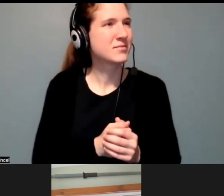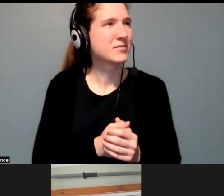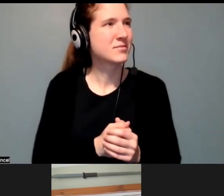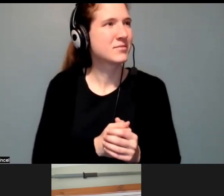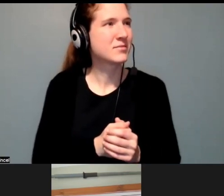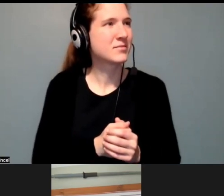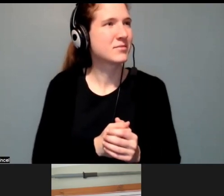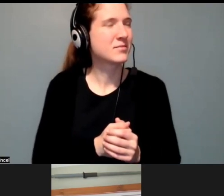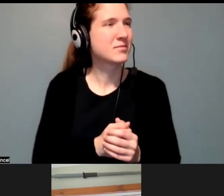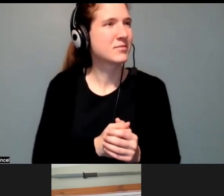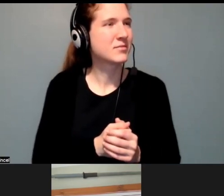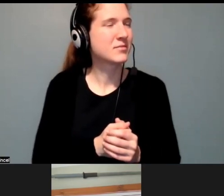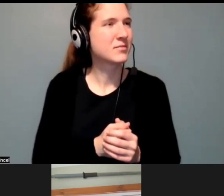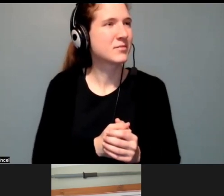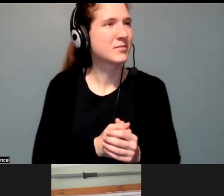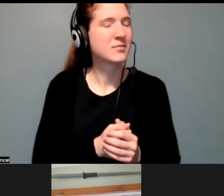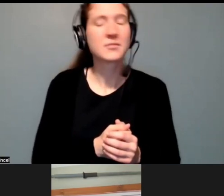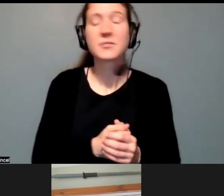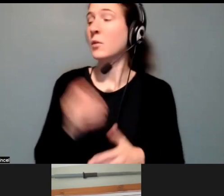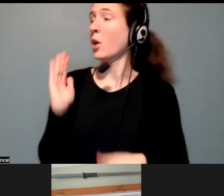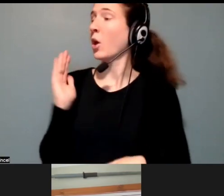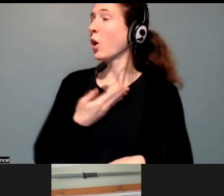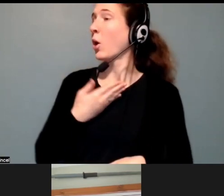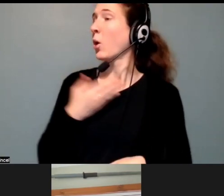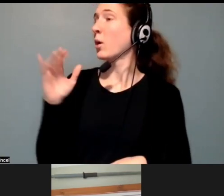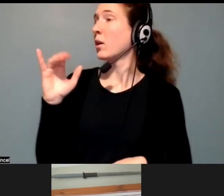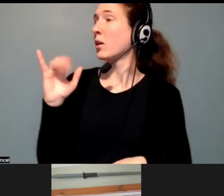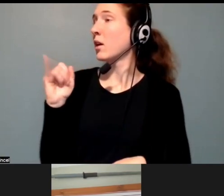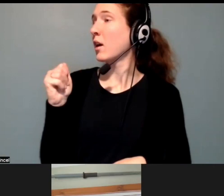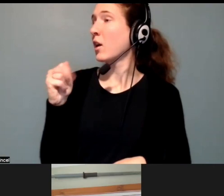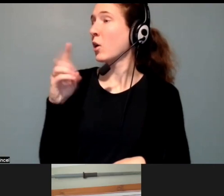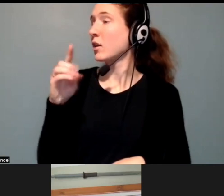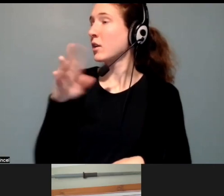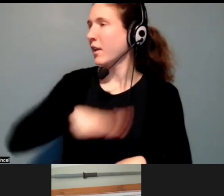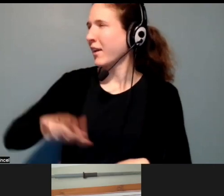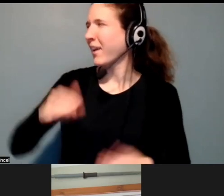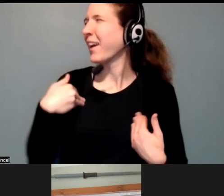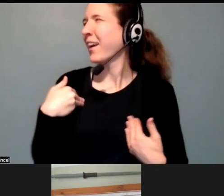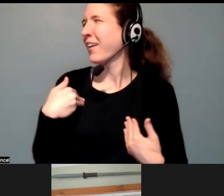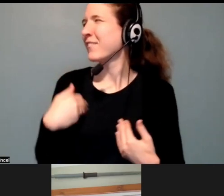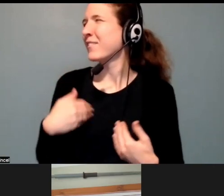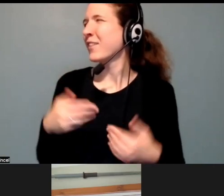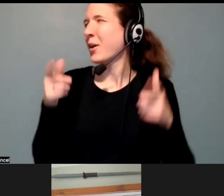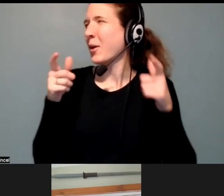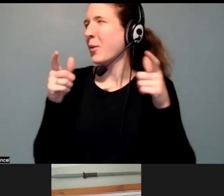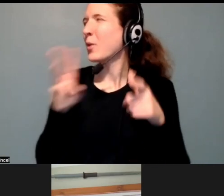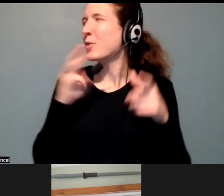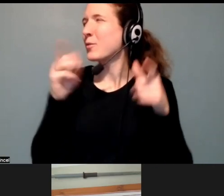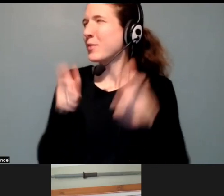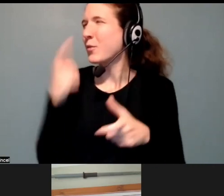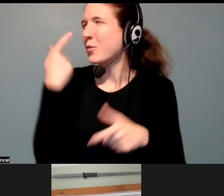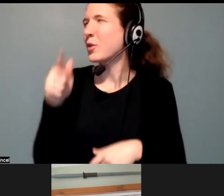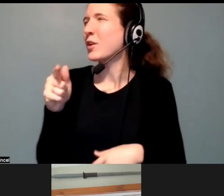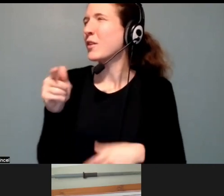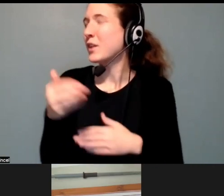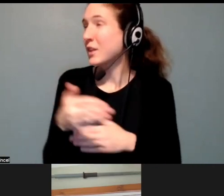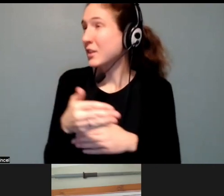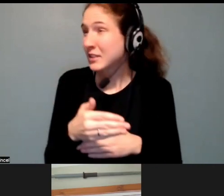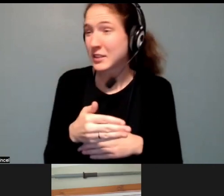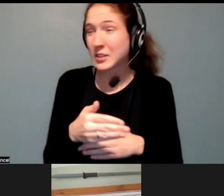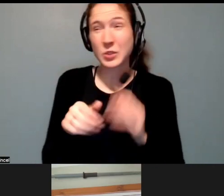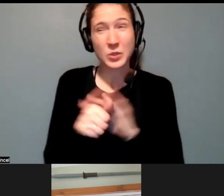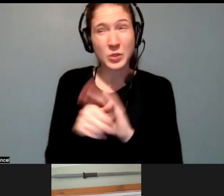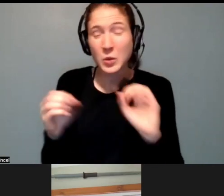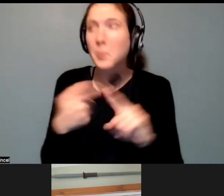We have a fish pond in our backyard, but we don't have turtles in it. We have a lot of frogs that come to visit, different types of